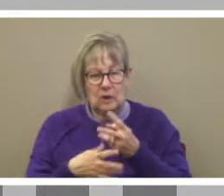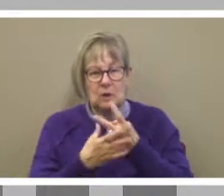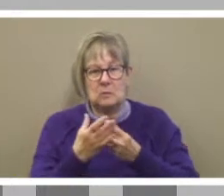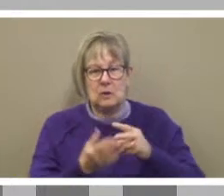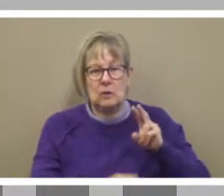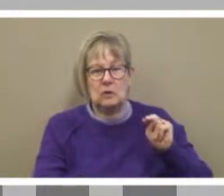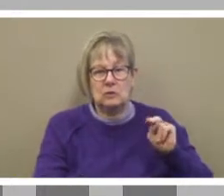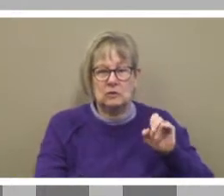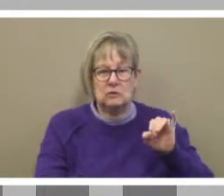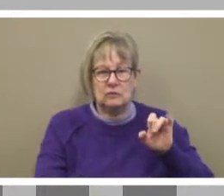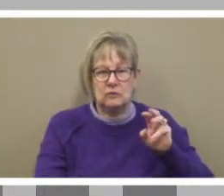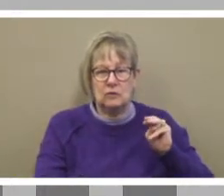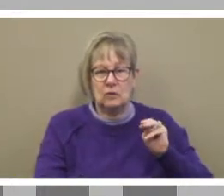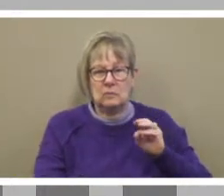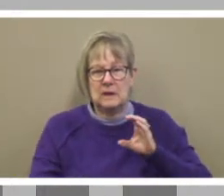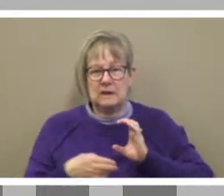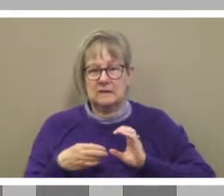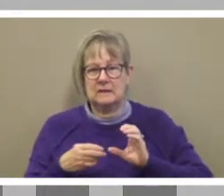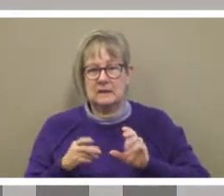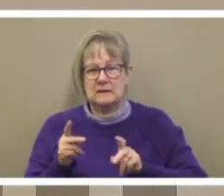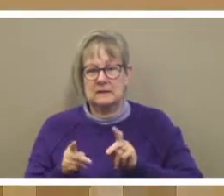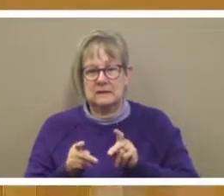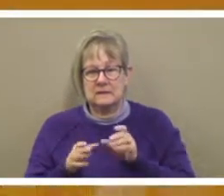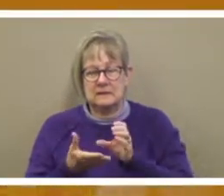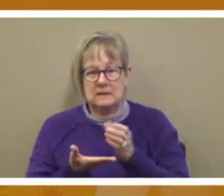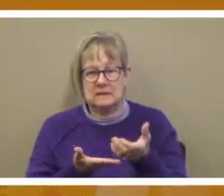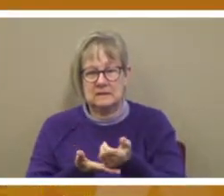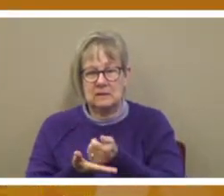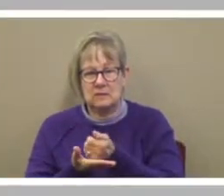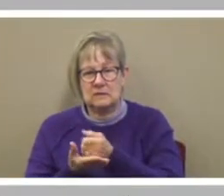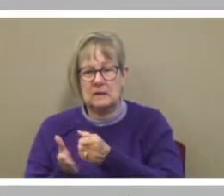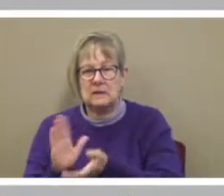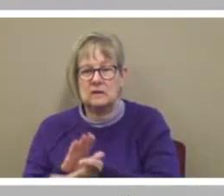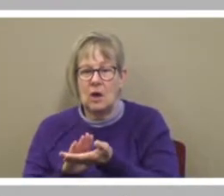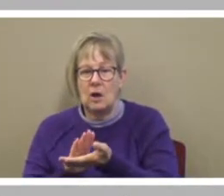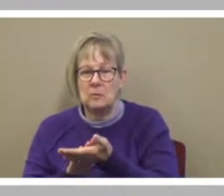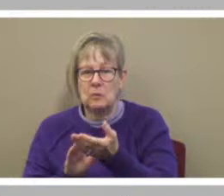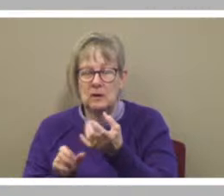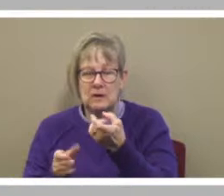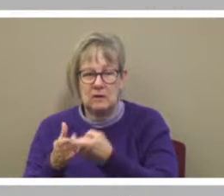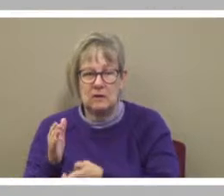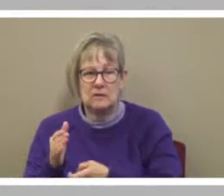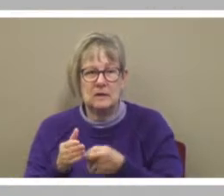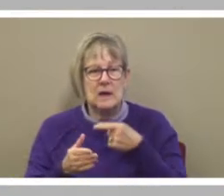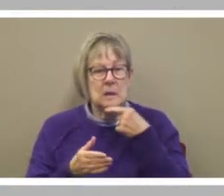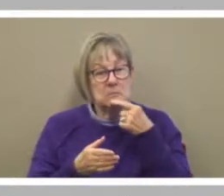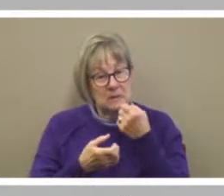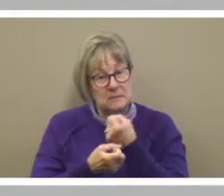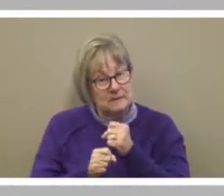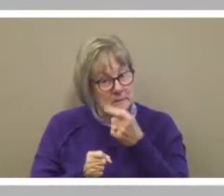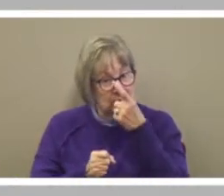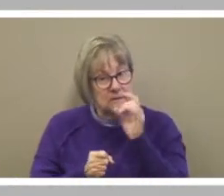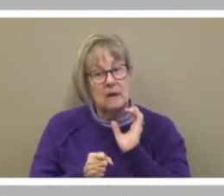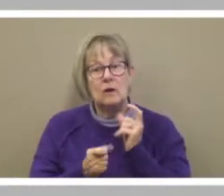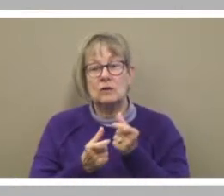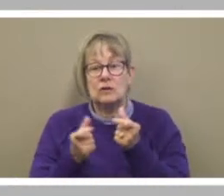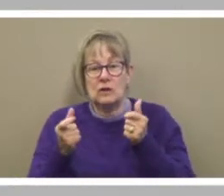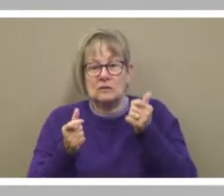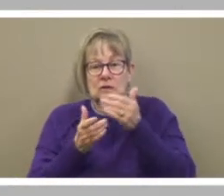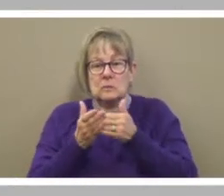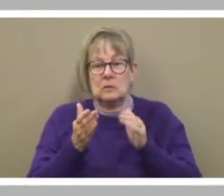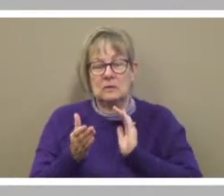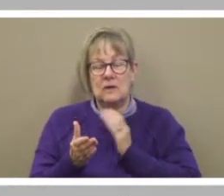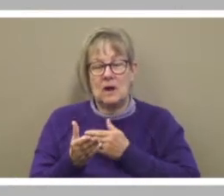our civilian salaries, and then our operating costs. So public safety, since it is our largest component of our